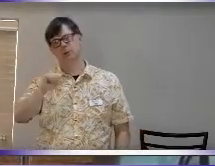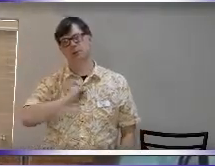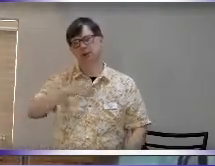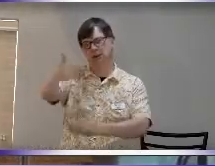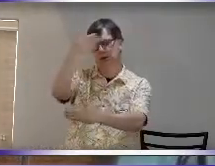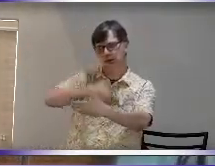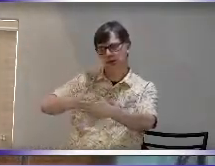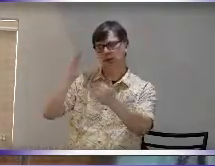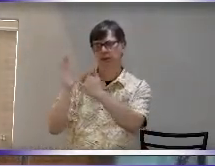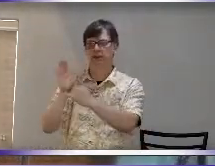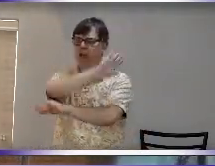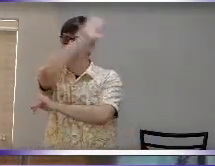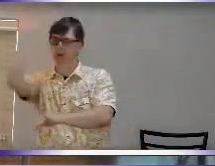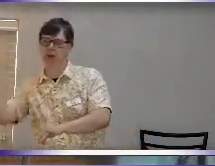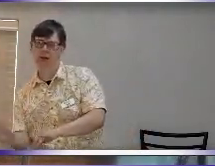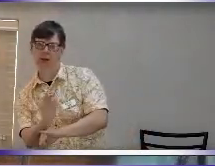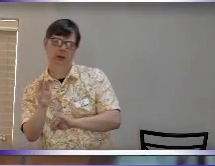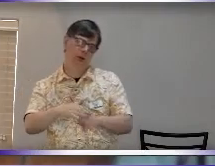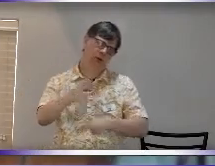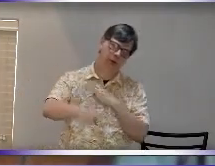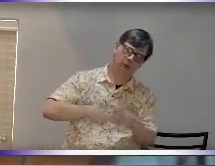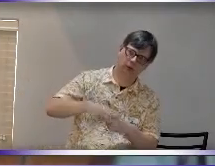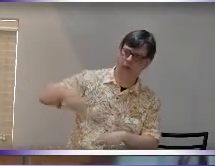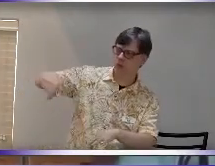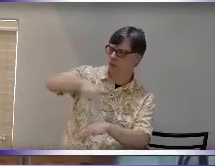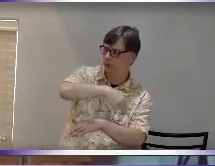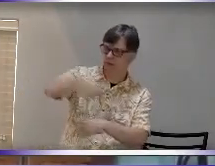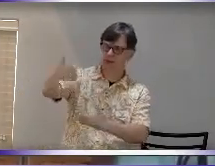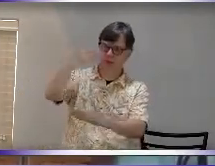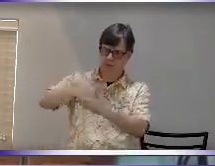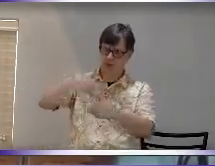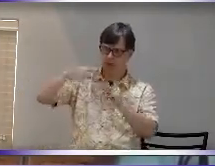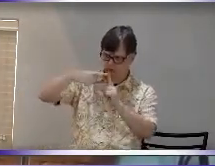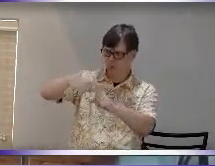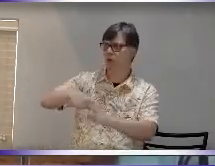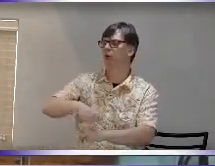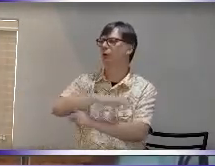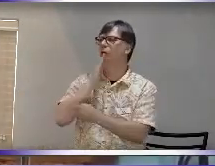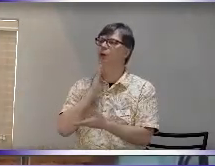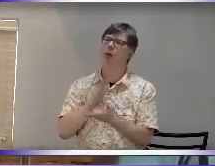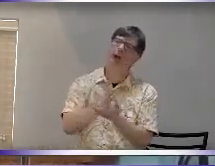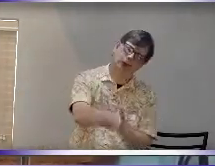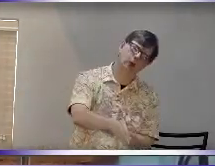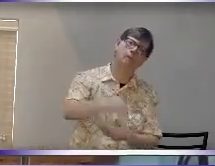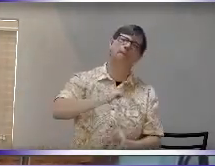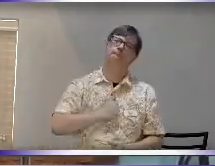and all of the myriad people that I get to run into throughout my life. Thank you, thank you, thank